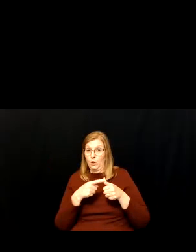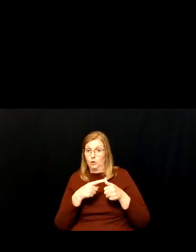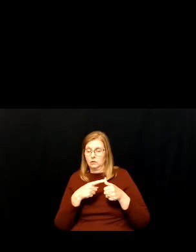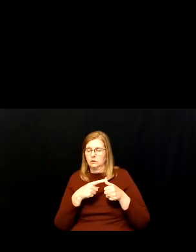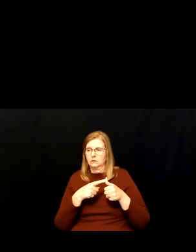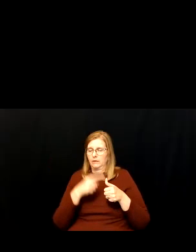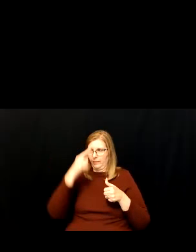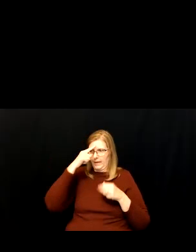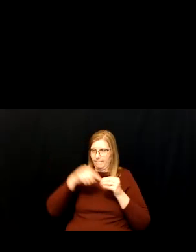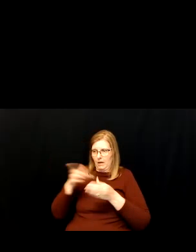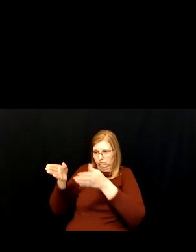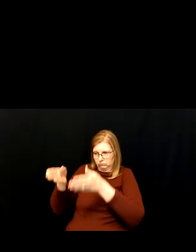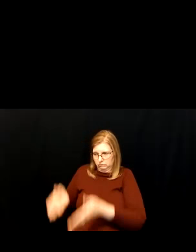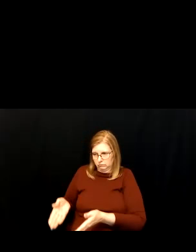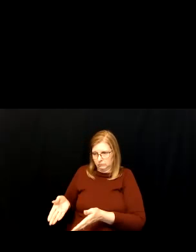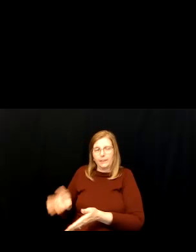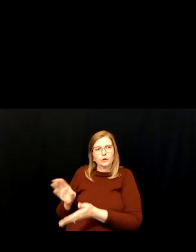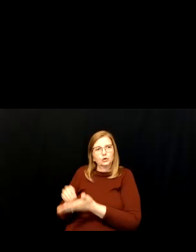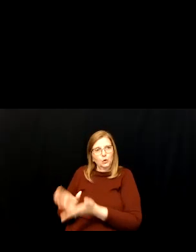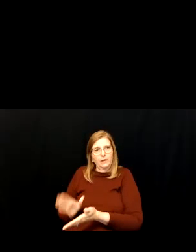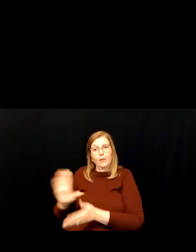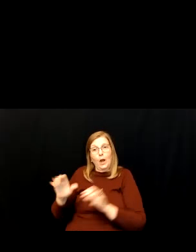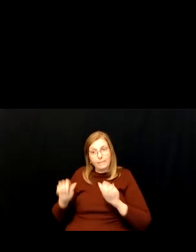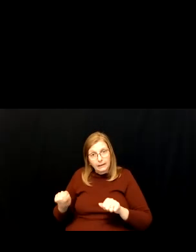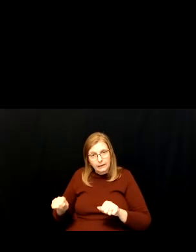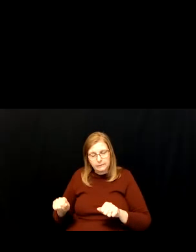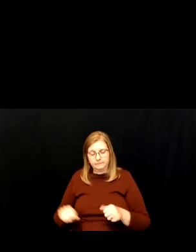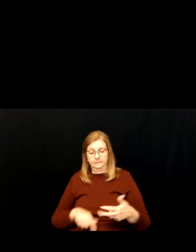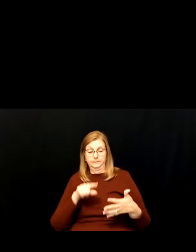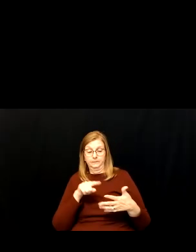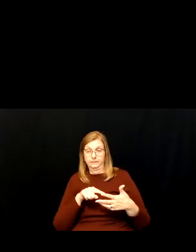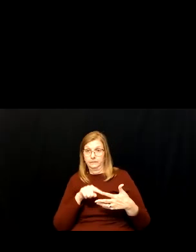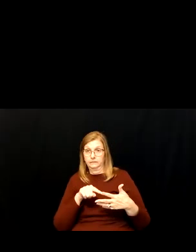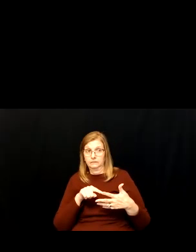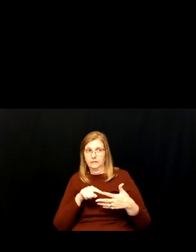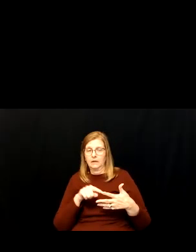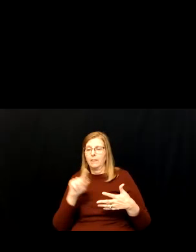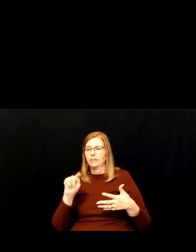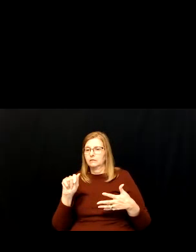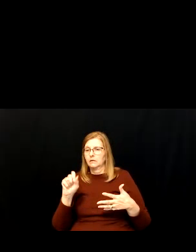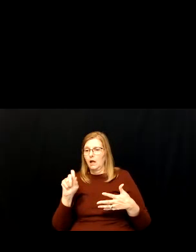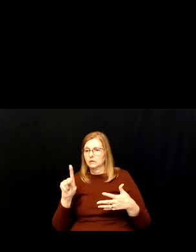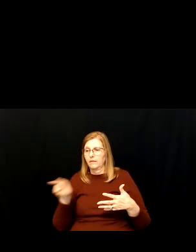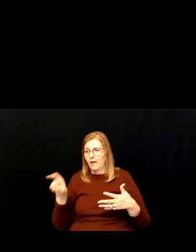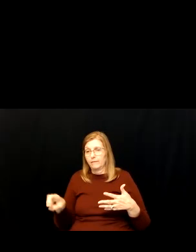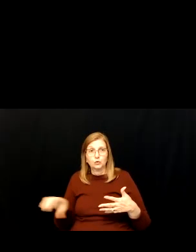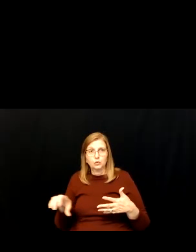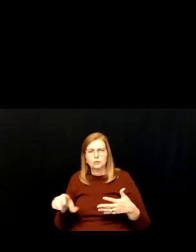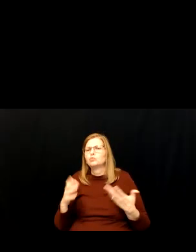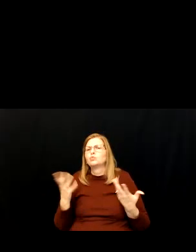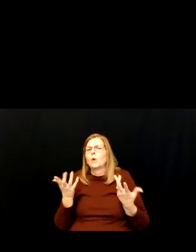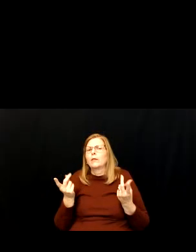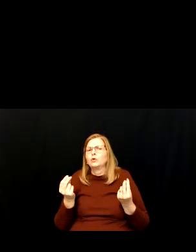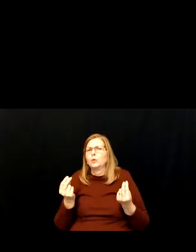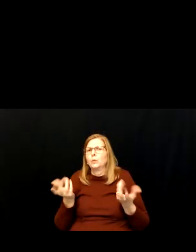the student and their abilities. The second, you need to consider the task they have to do. What do they have to